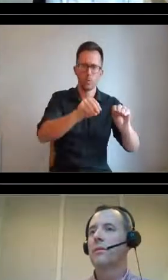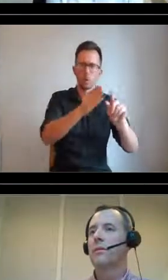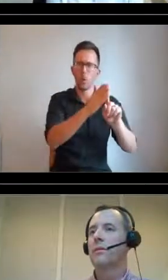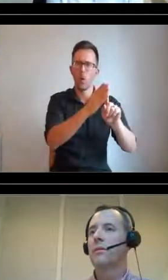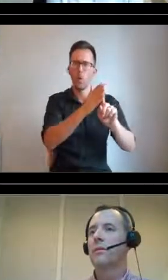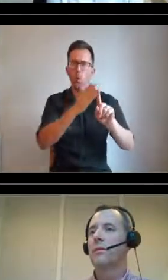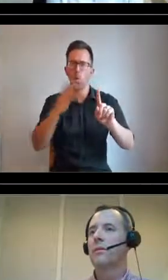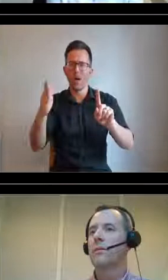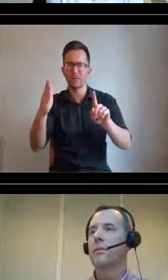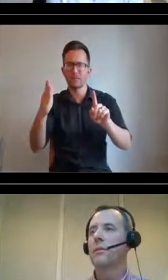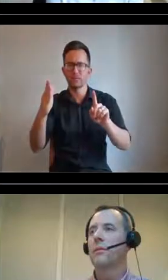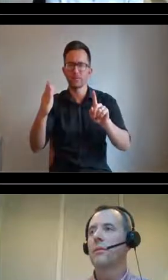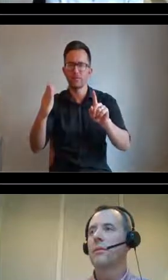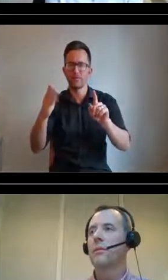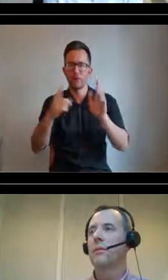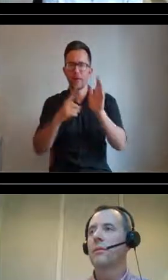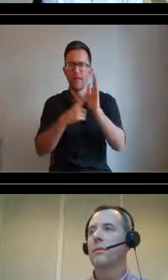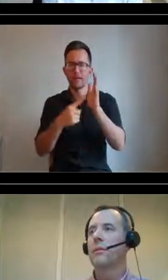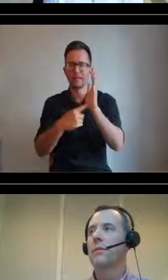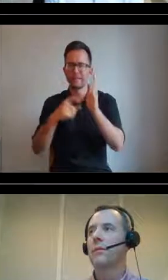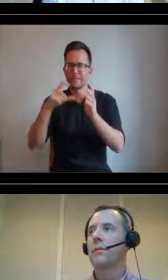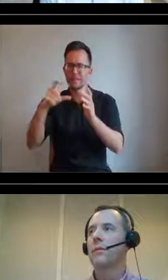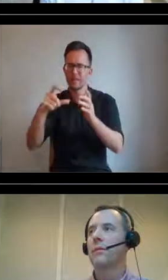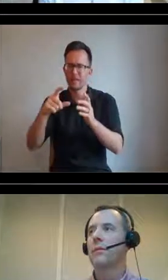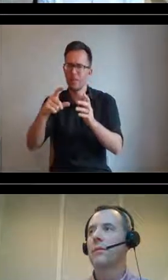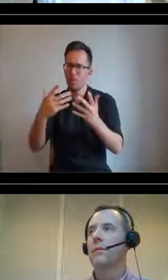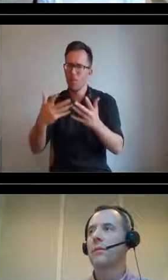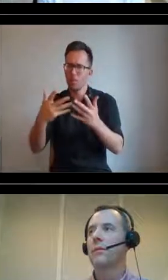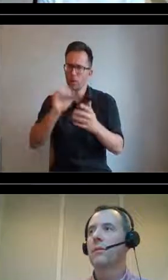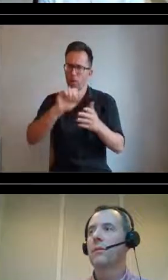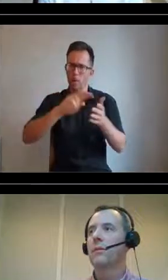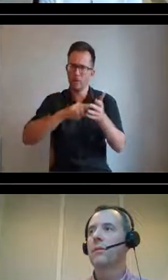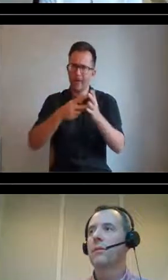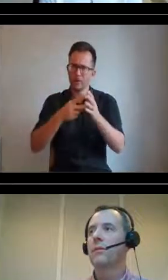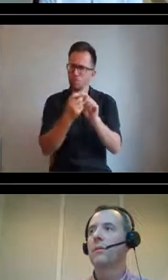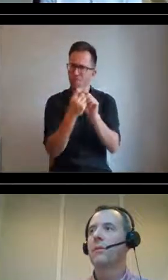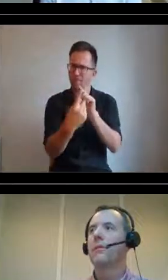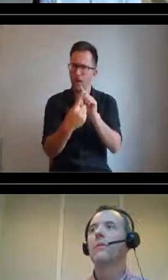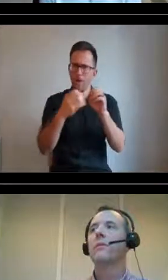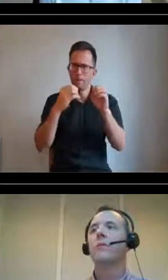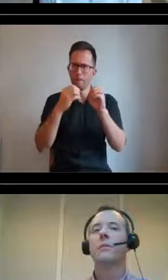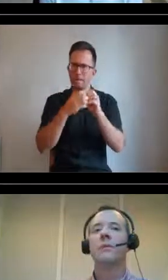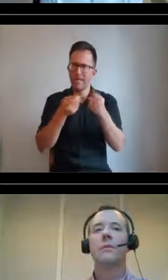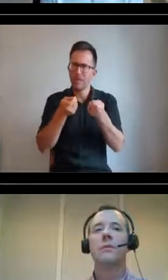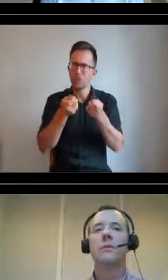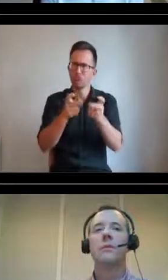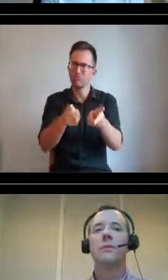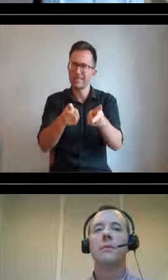LTC, moving it away from the Baker Street residential area? A couple of people actually asked that question.